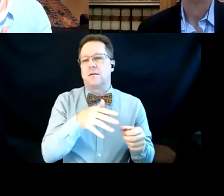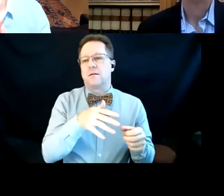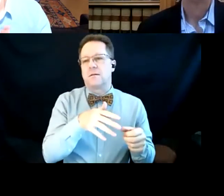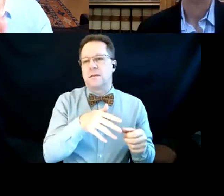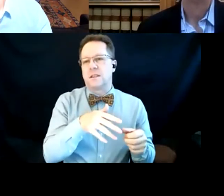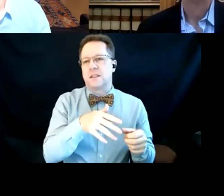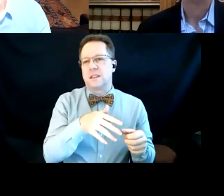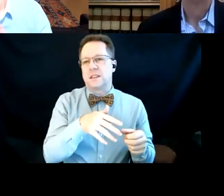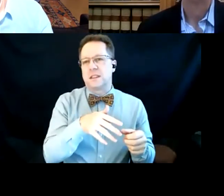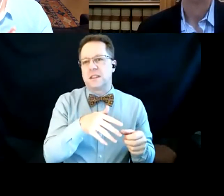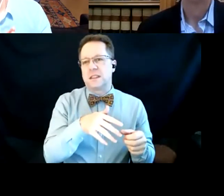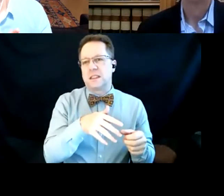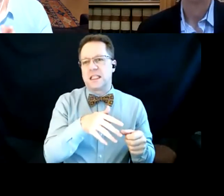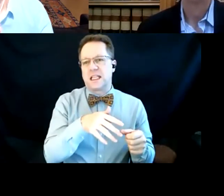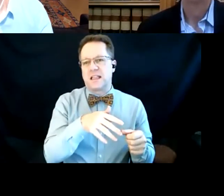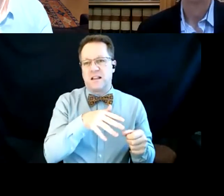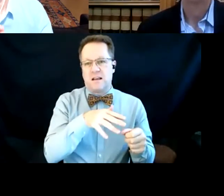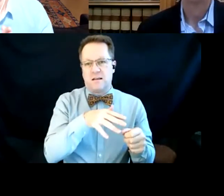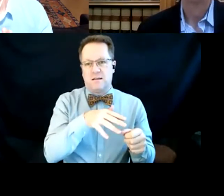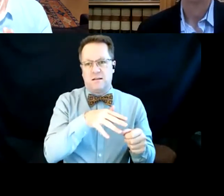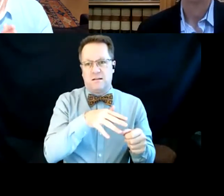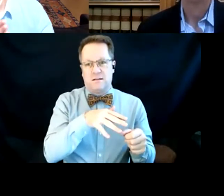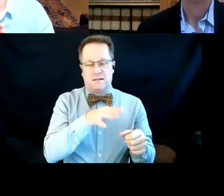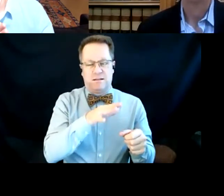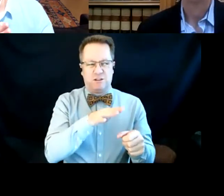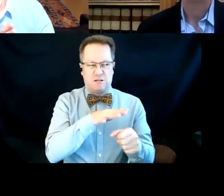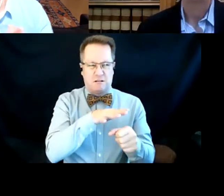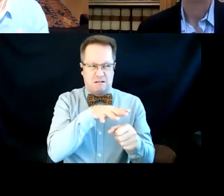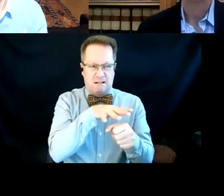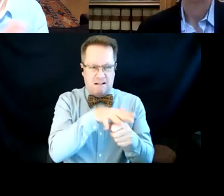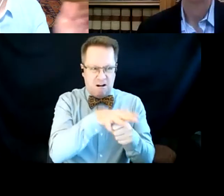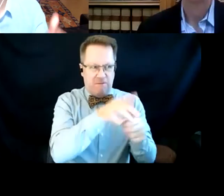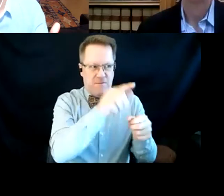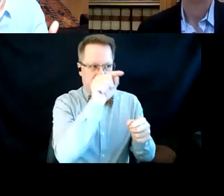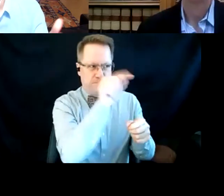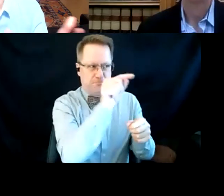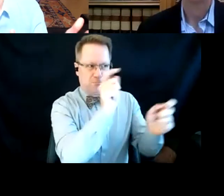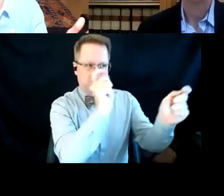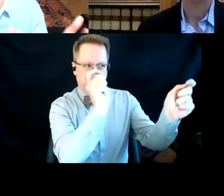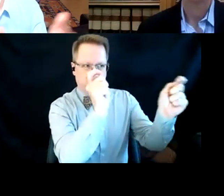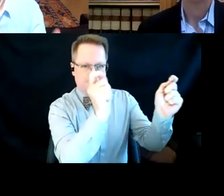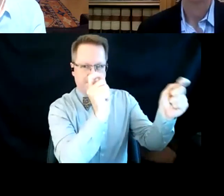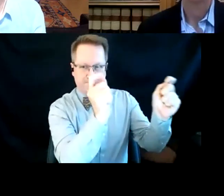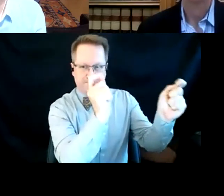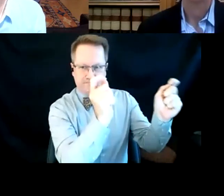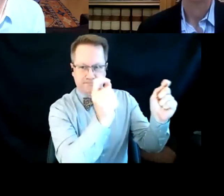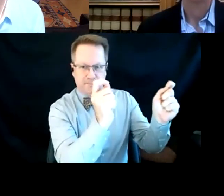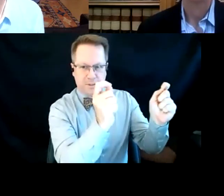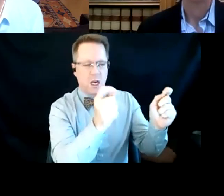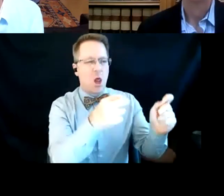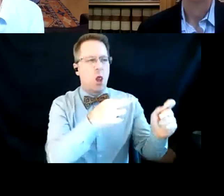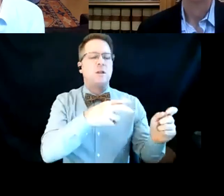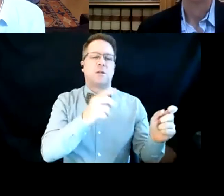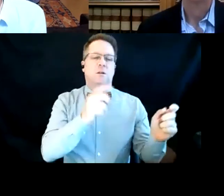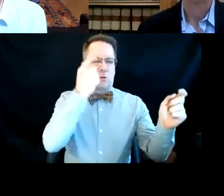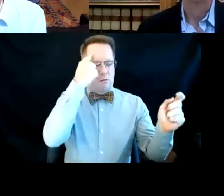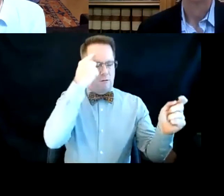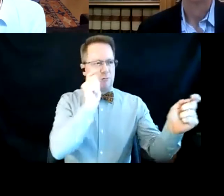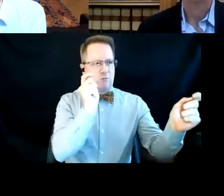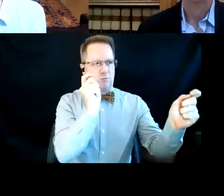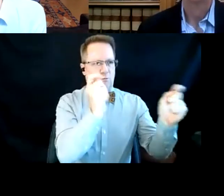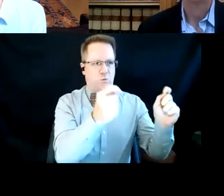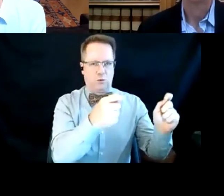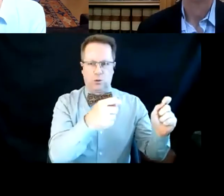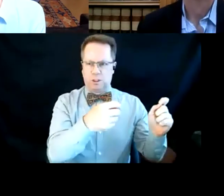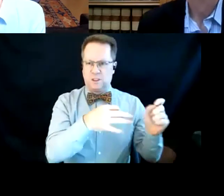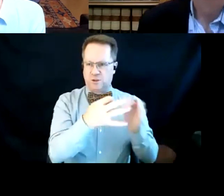of revisiting, and they've already taken quite a few actions to sort of be shifting religious liberty doctrine. I expect her to